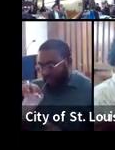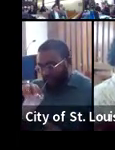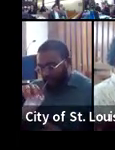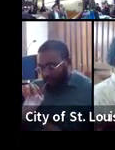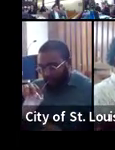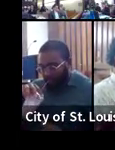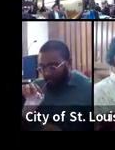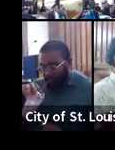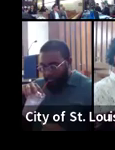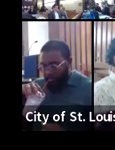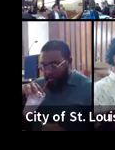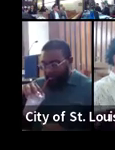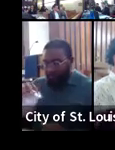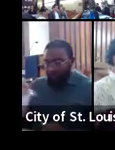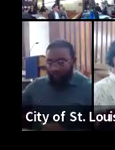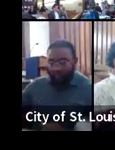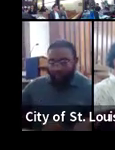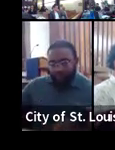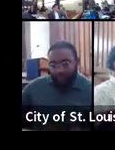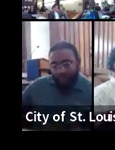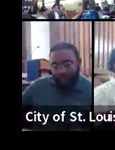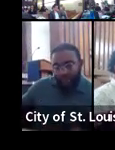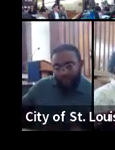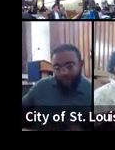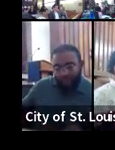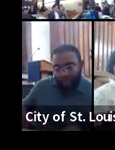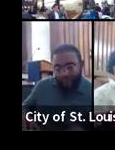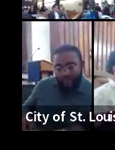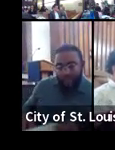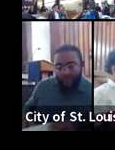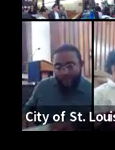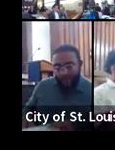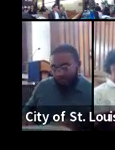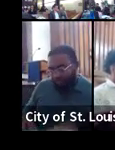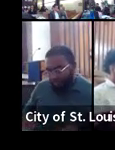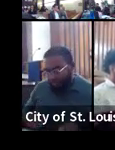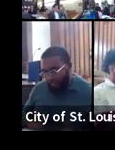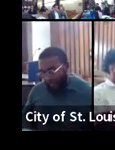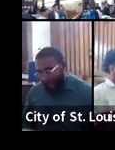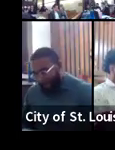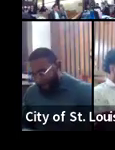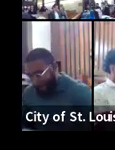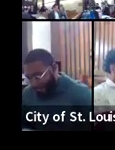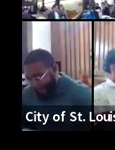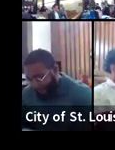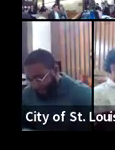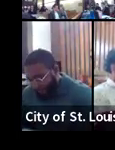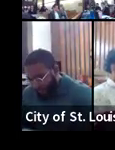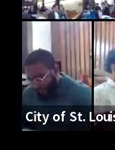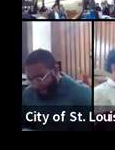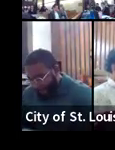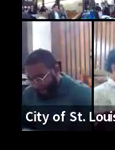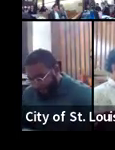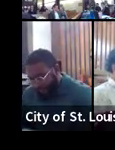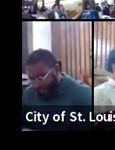might have been an error of omission. So one of them was a transportation mobility plan classification, and did not get updated